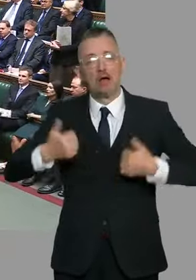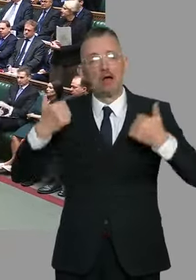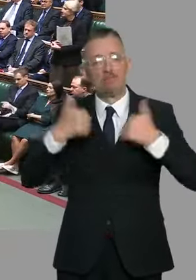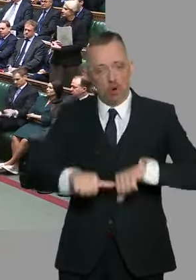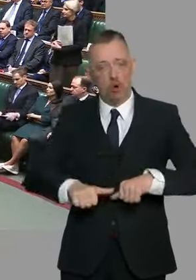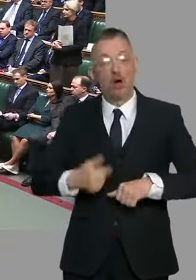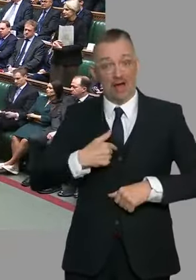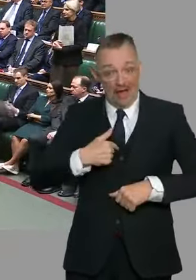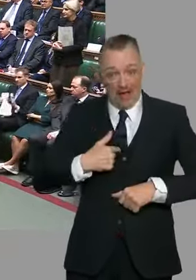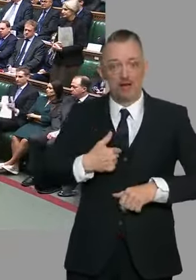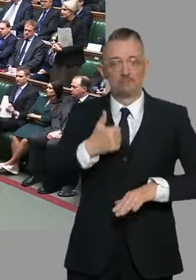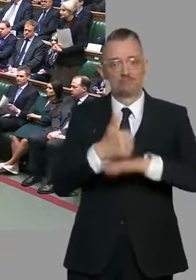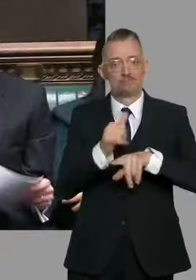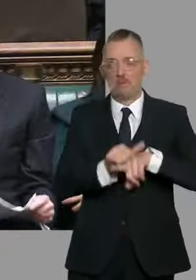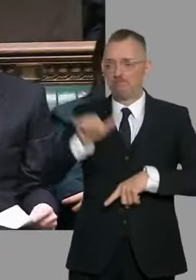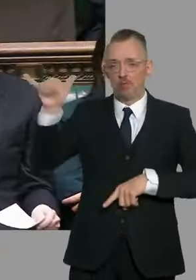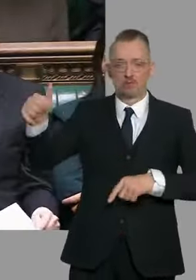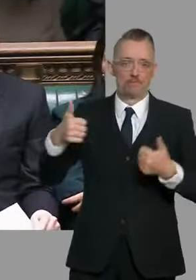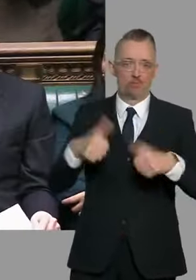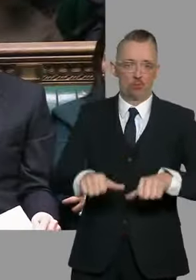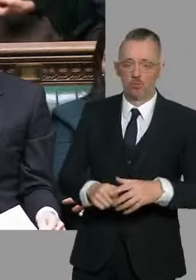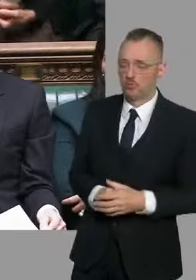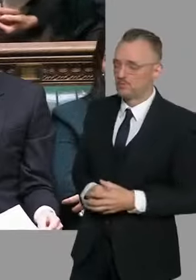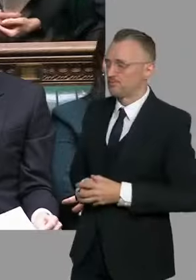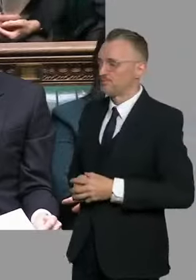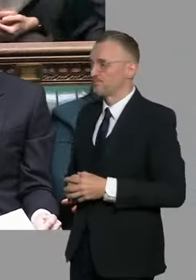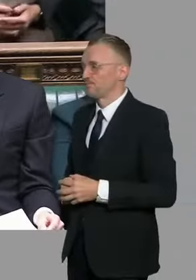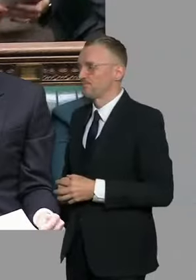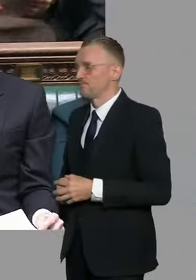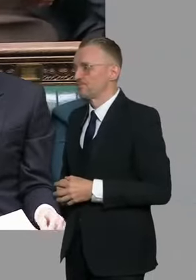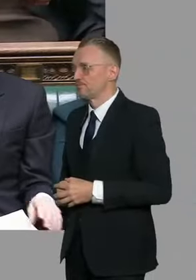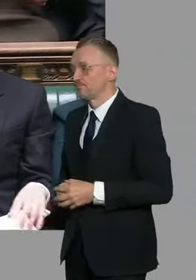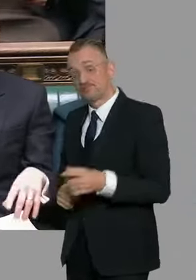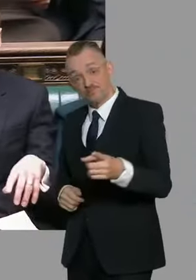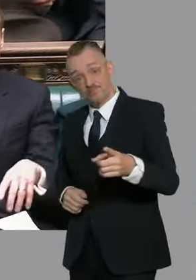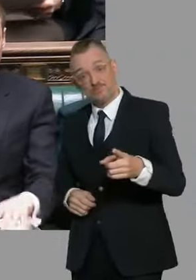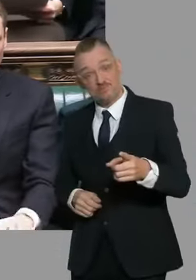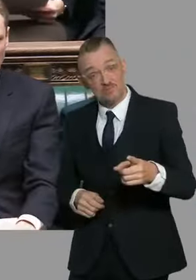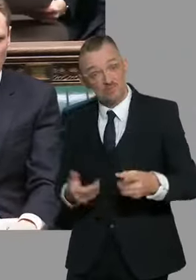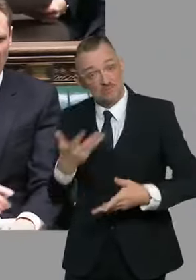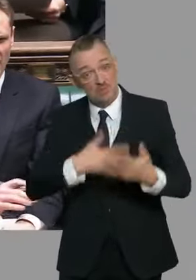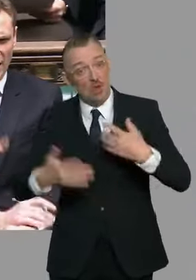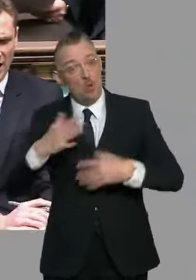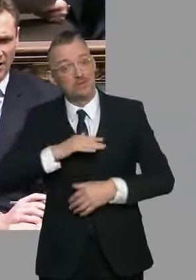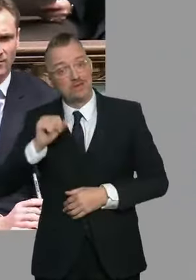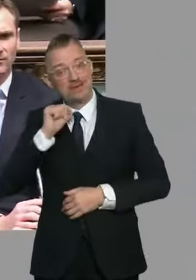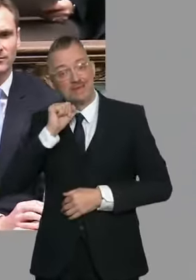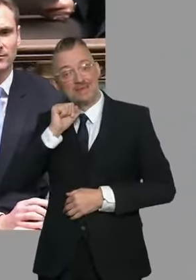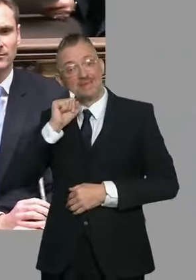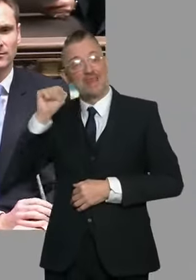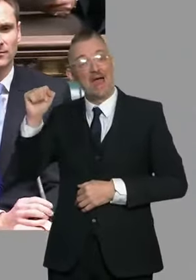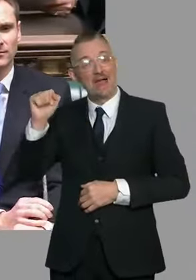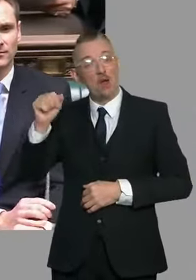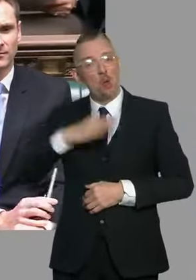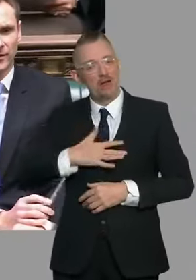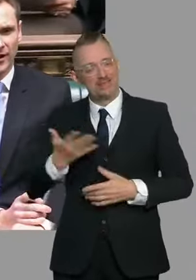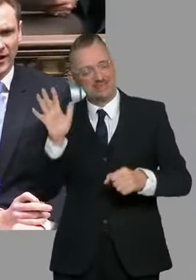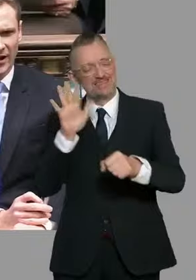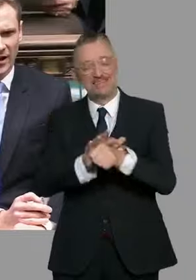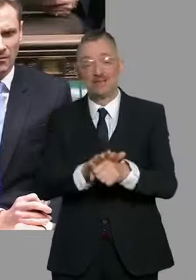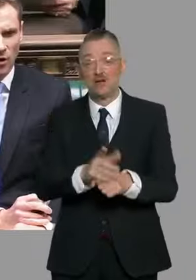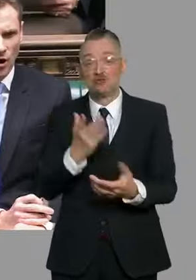Mr. Speaker, he says he wants to smash the gangs. The only thing he smashed is his own reputation. The fact is, what he has